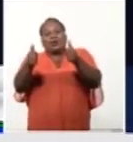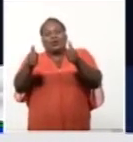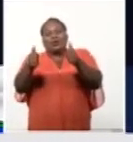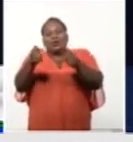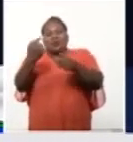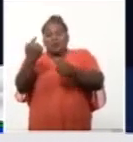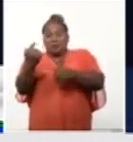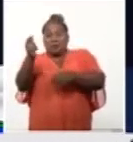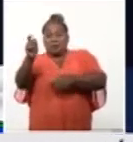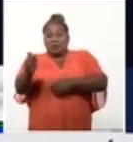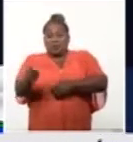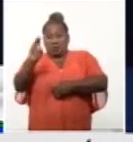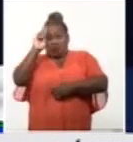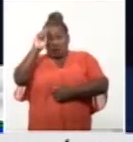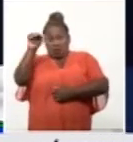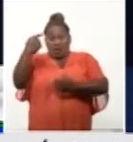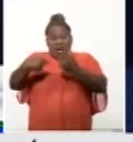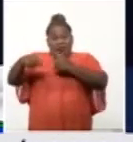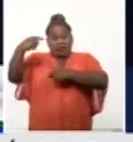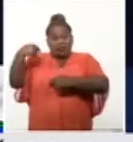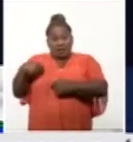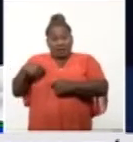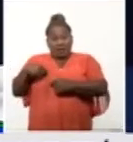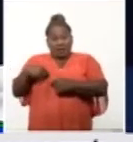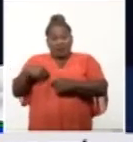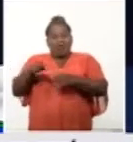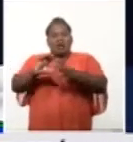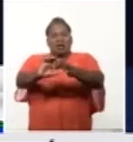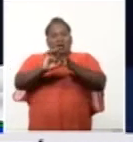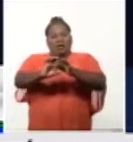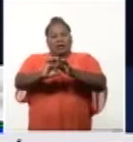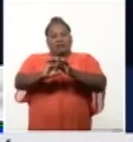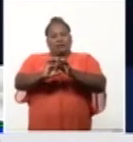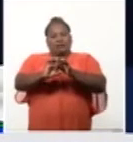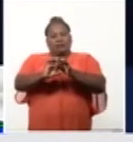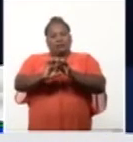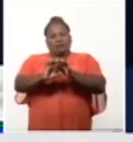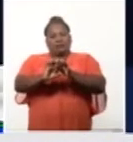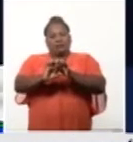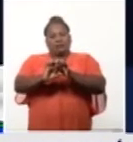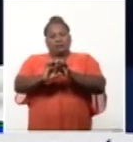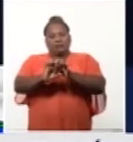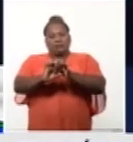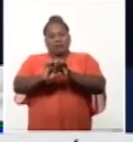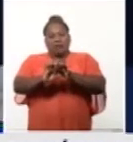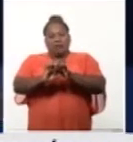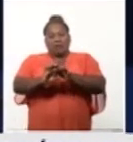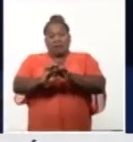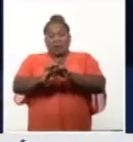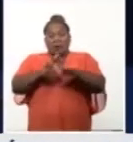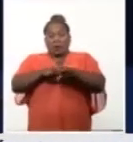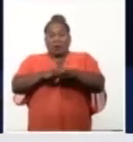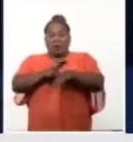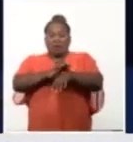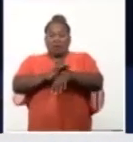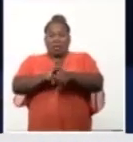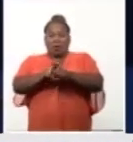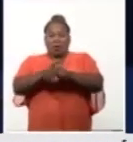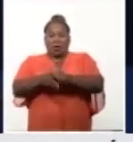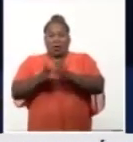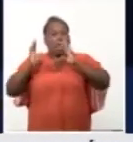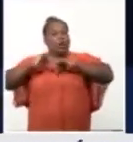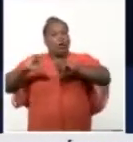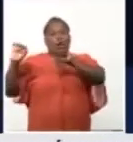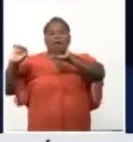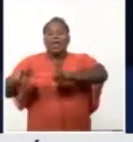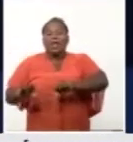A new patient was admitted yesterday in intensive care with a severity of the disease.